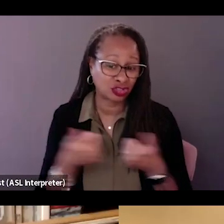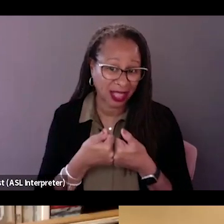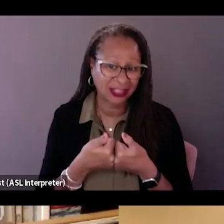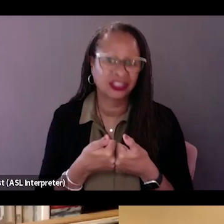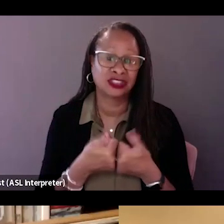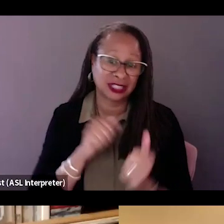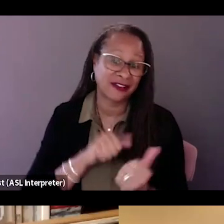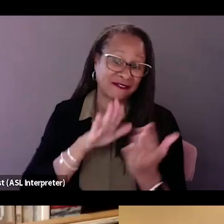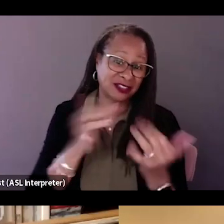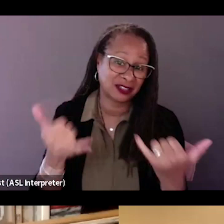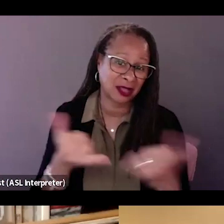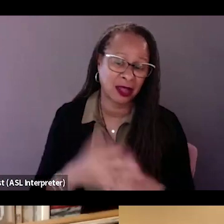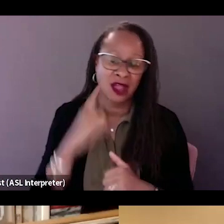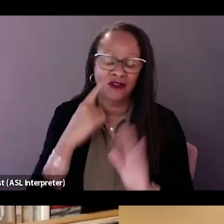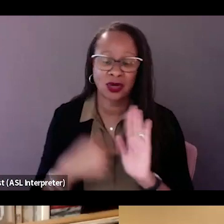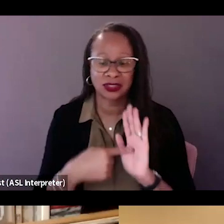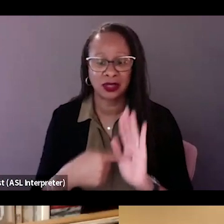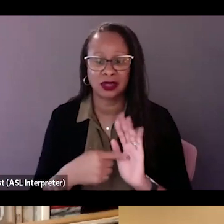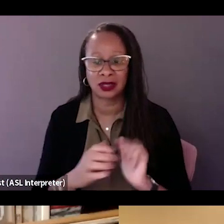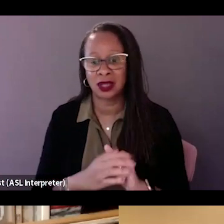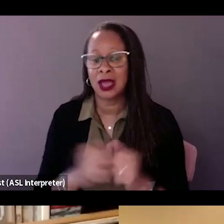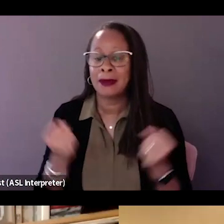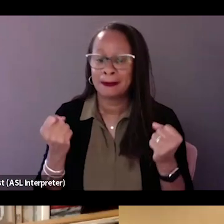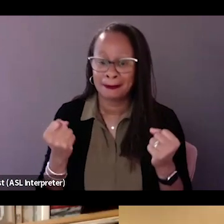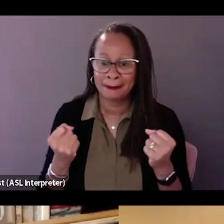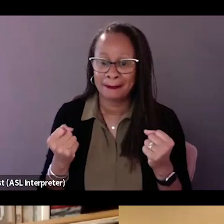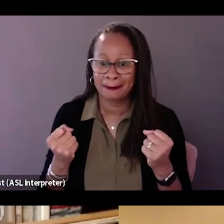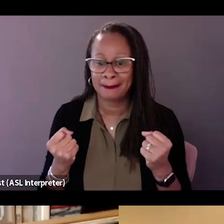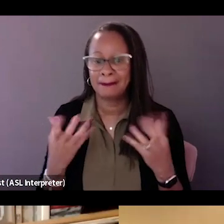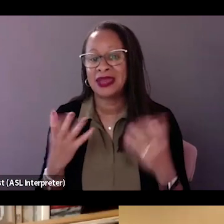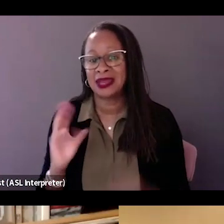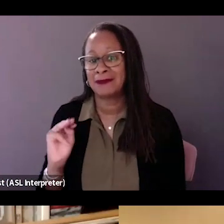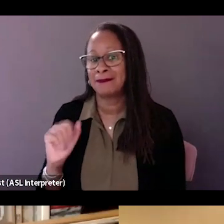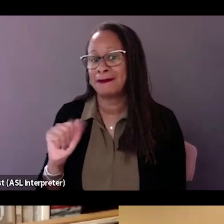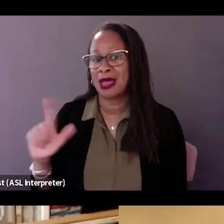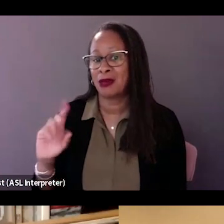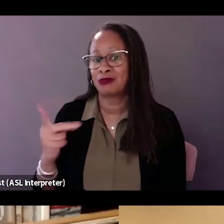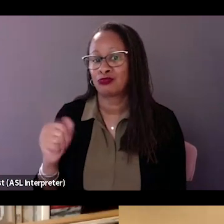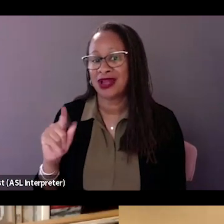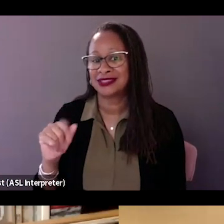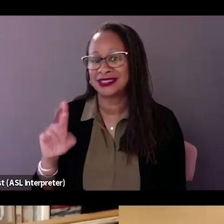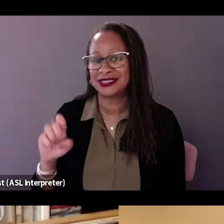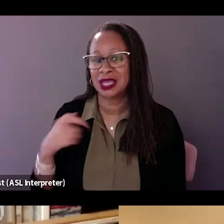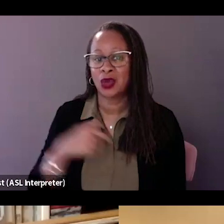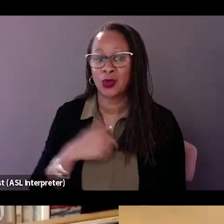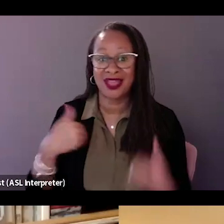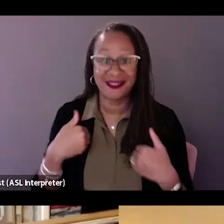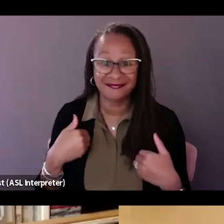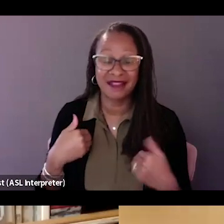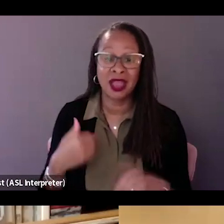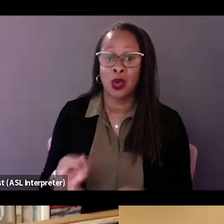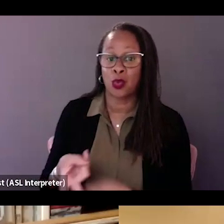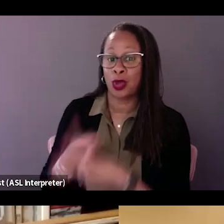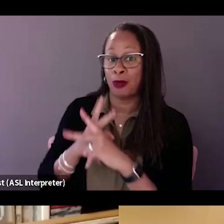facing. For example, a lot of the malpractices that we have, we borrowed it from first